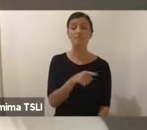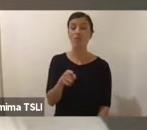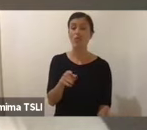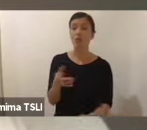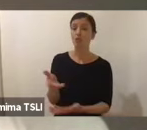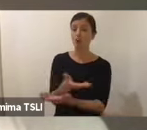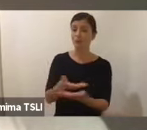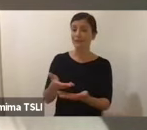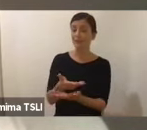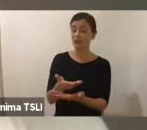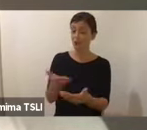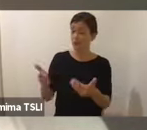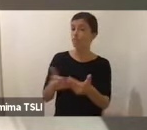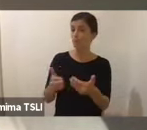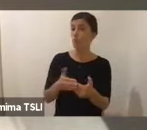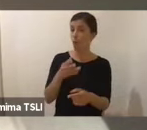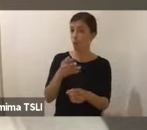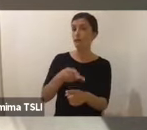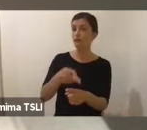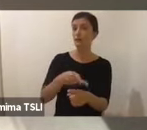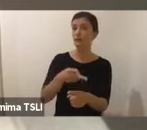defensiveness or um